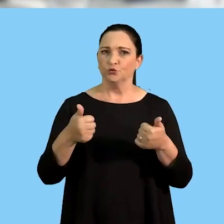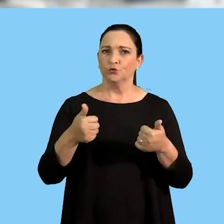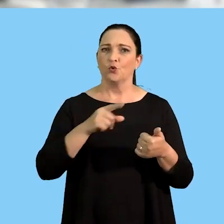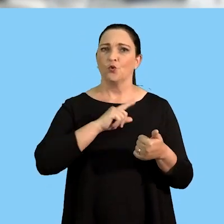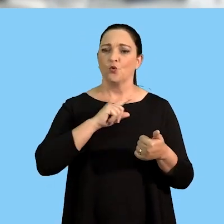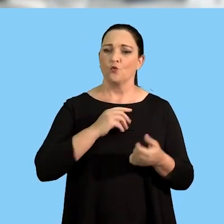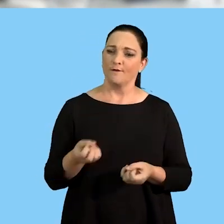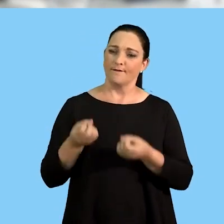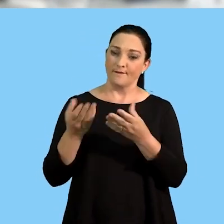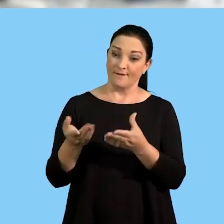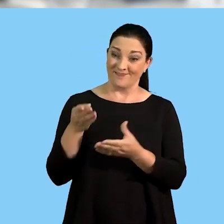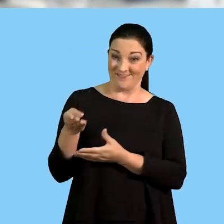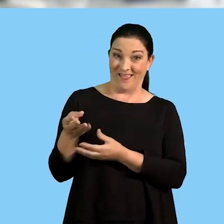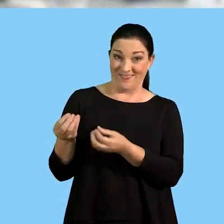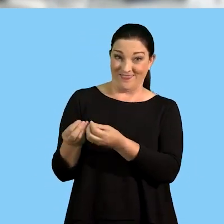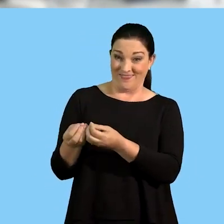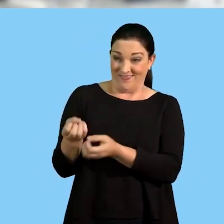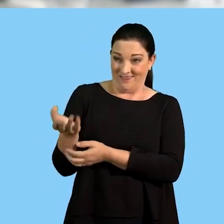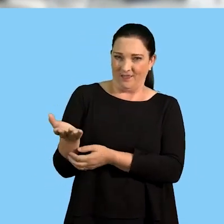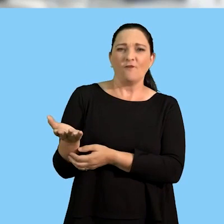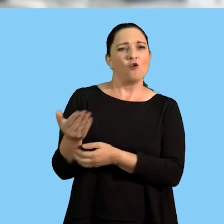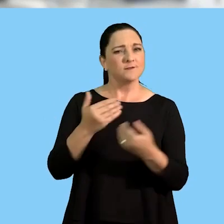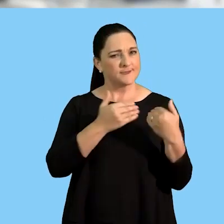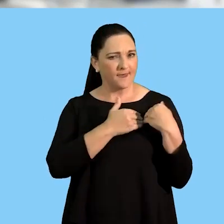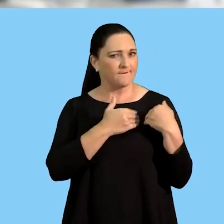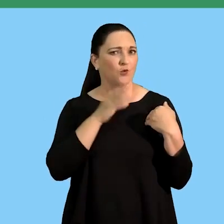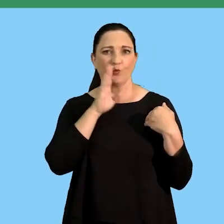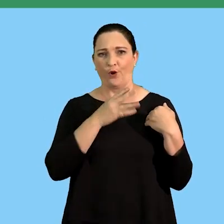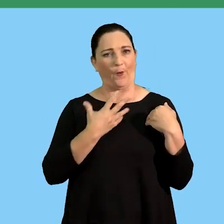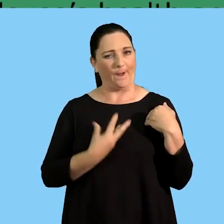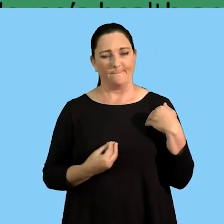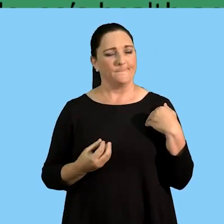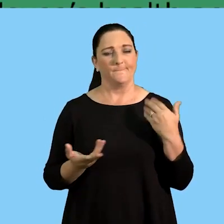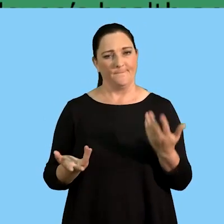that they are supplying to businesses are safe and free from harm.